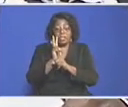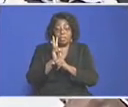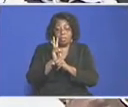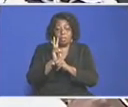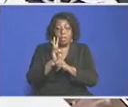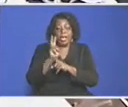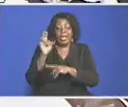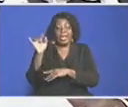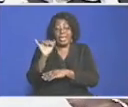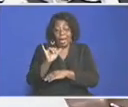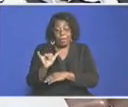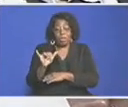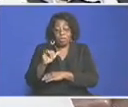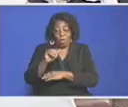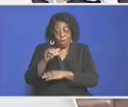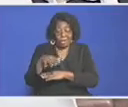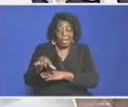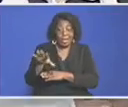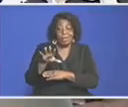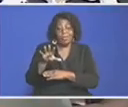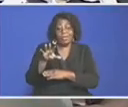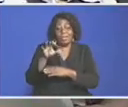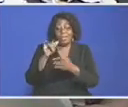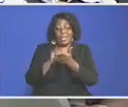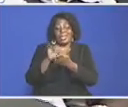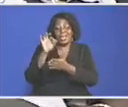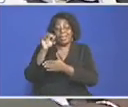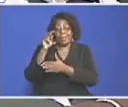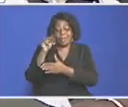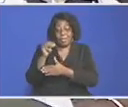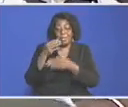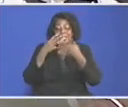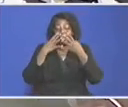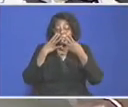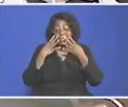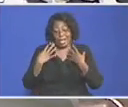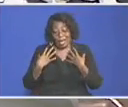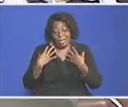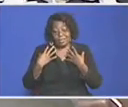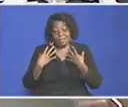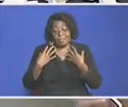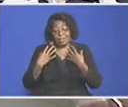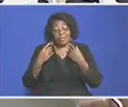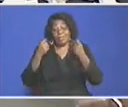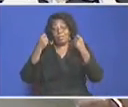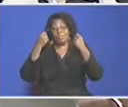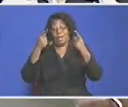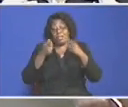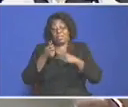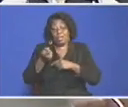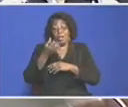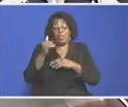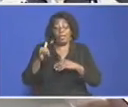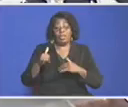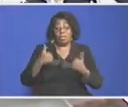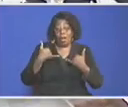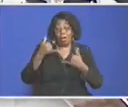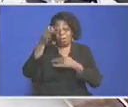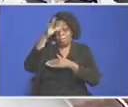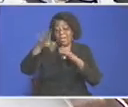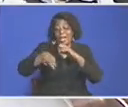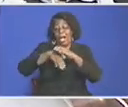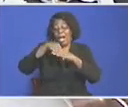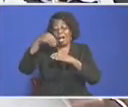Yamacraw constituency. It states that the FNM is deeply saddened and shocked by the news of the stabbing of a young man outside the